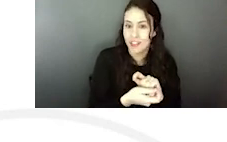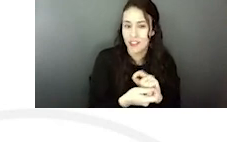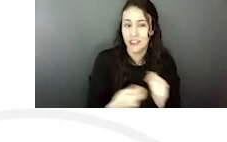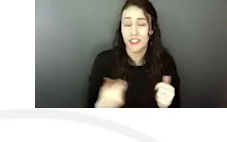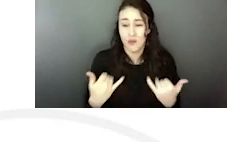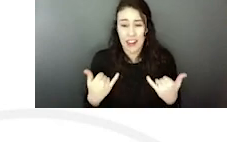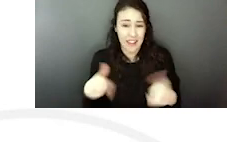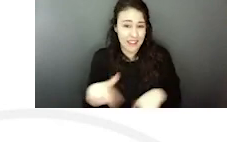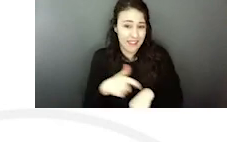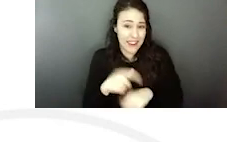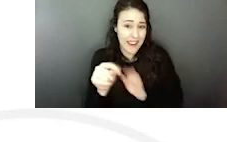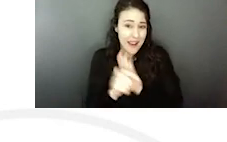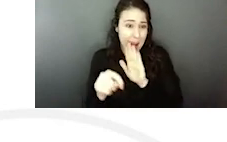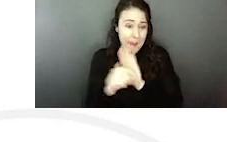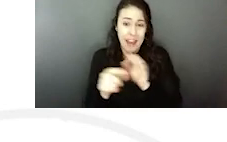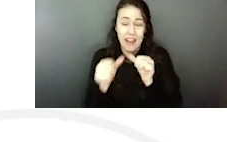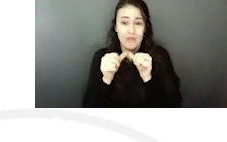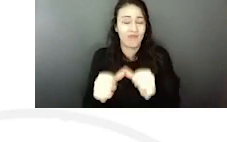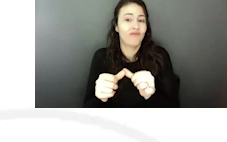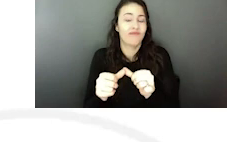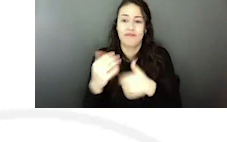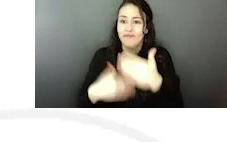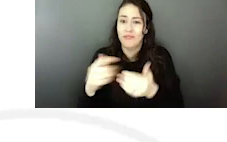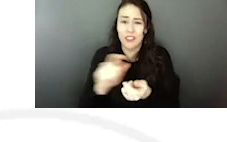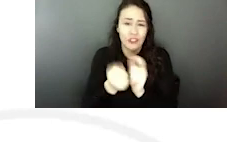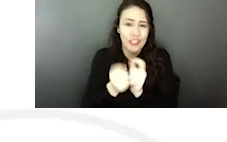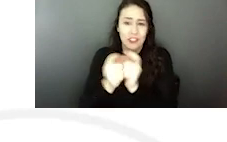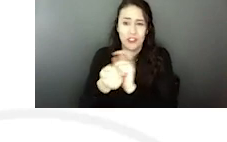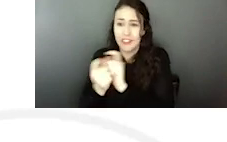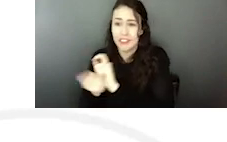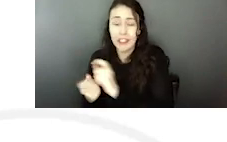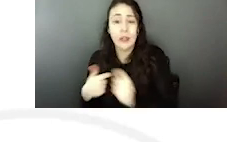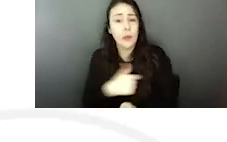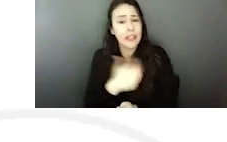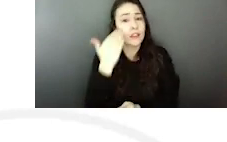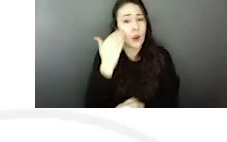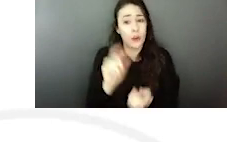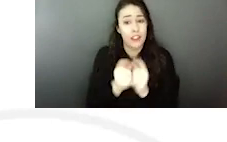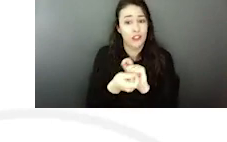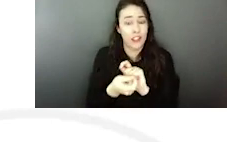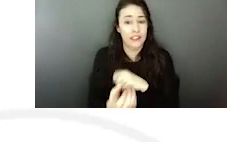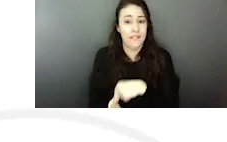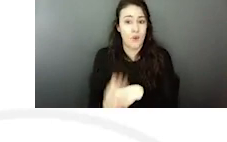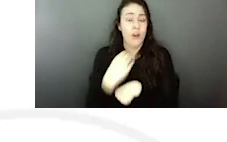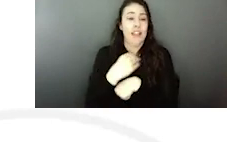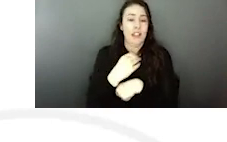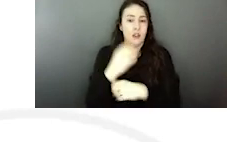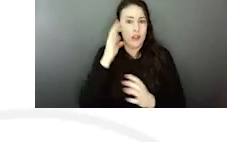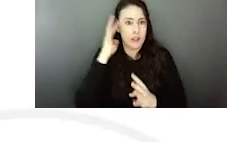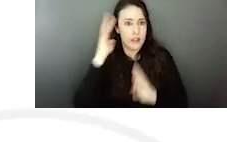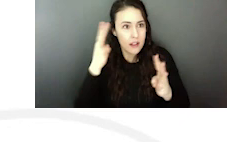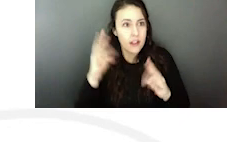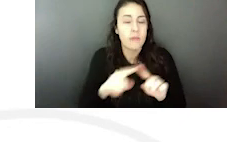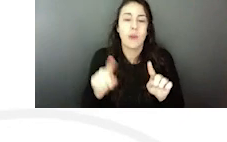of change, and yet we know that as change is in many ways forcing us to innovate, we have to pick up the mantle